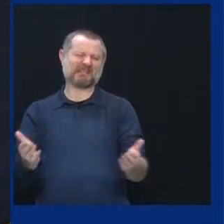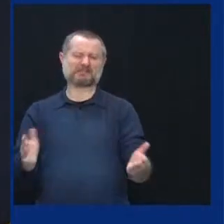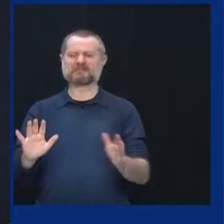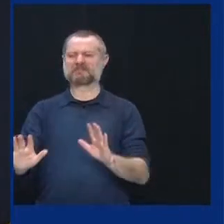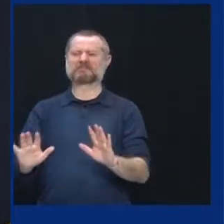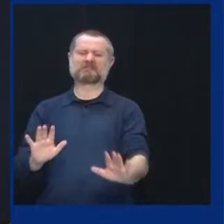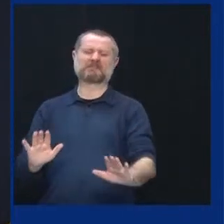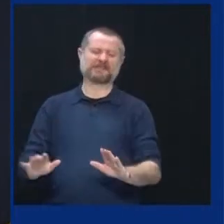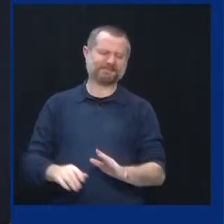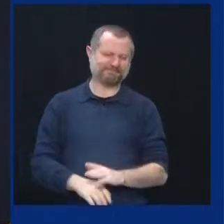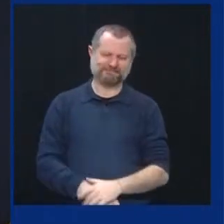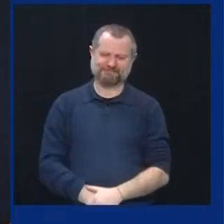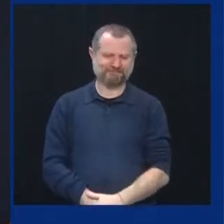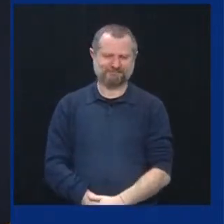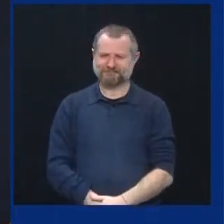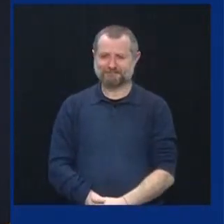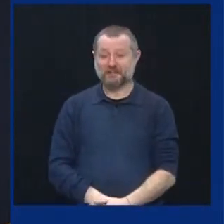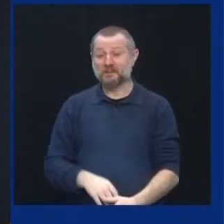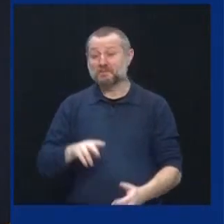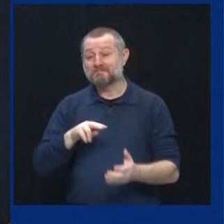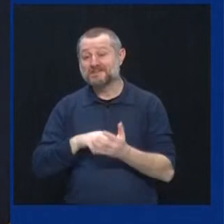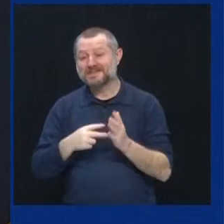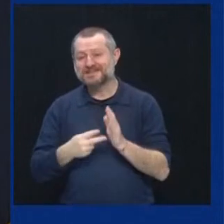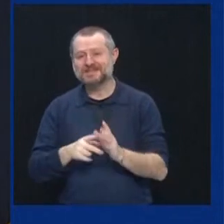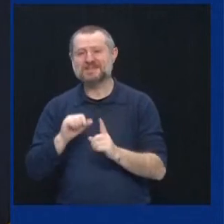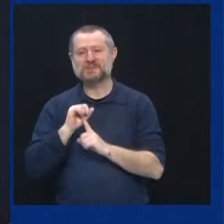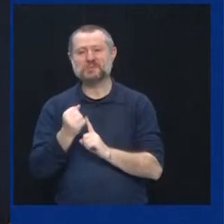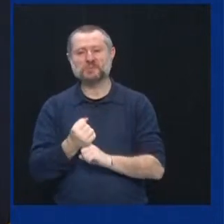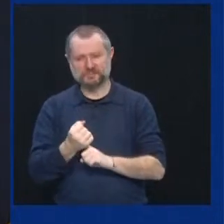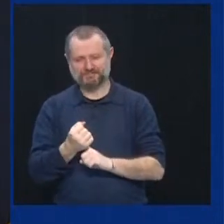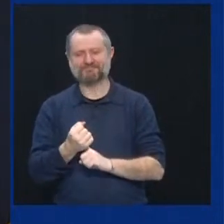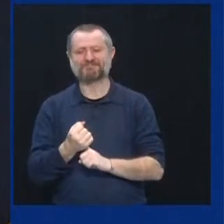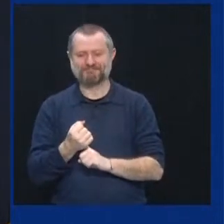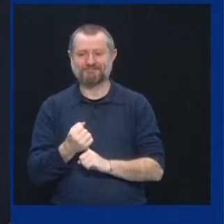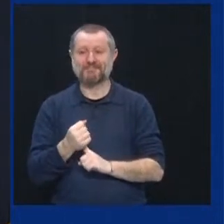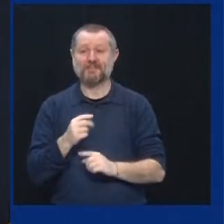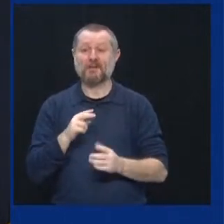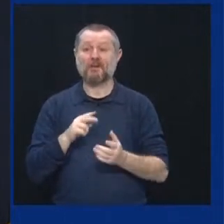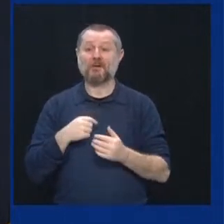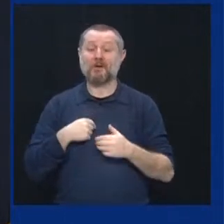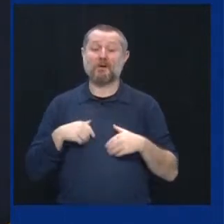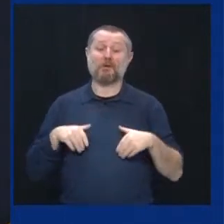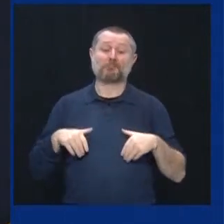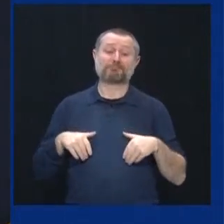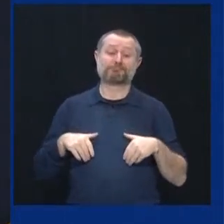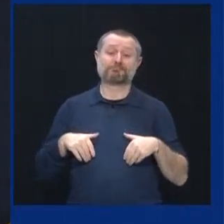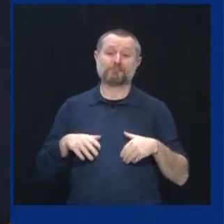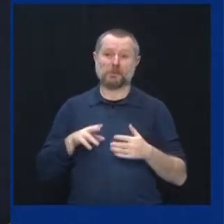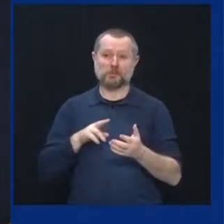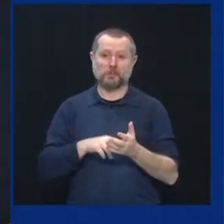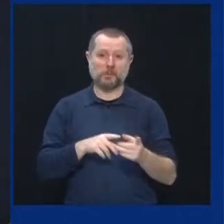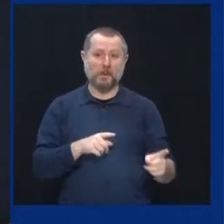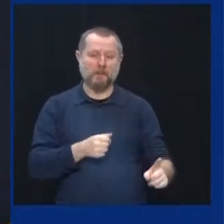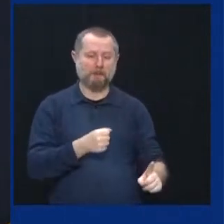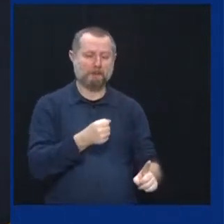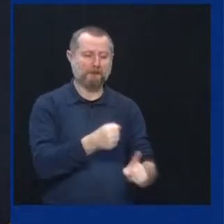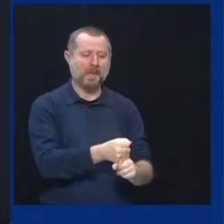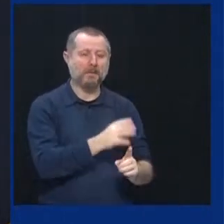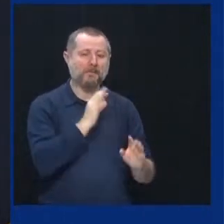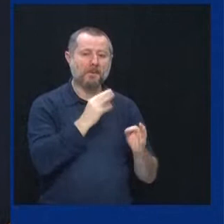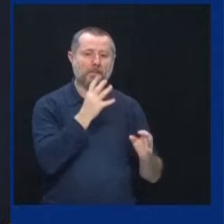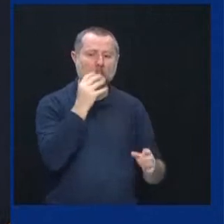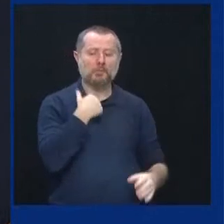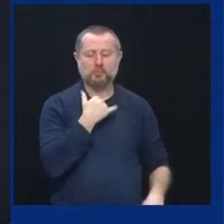the audience was different, and I made my complacence was wrong. I should have